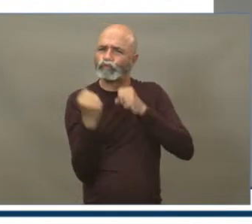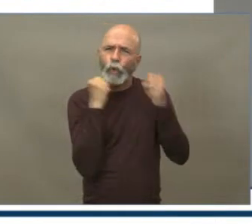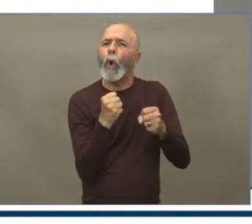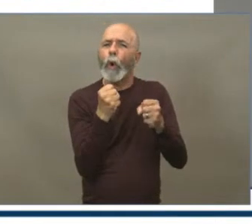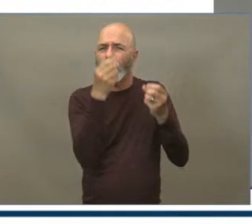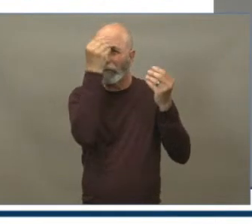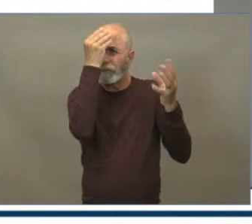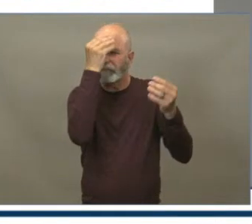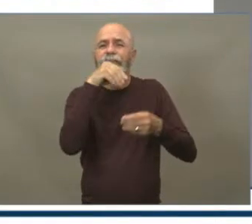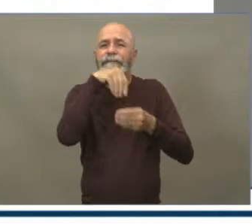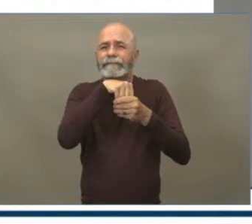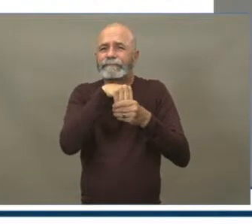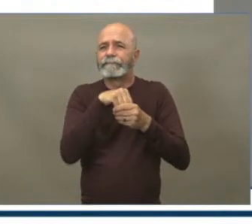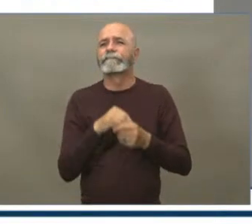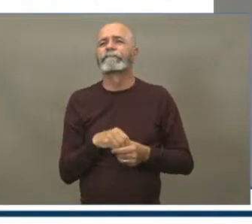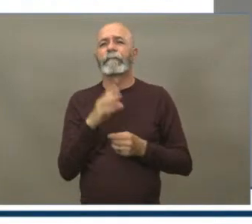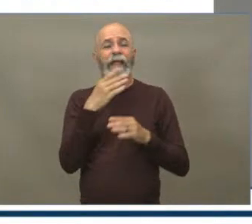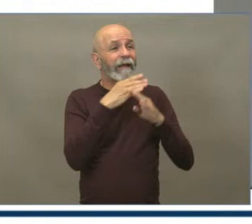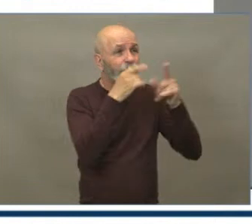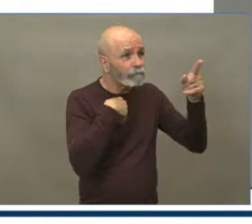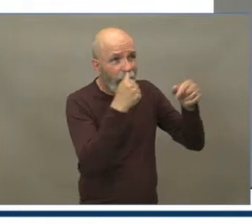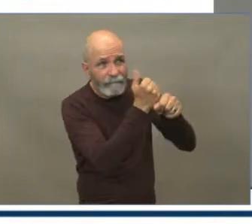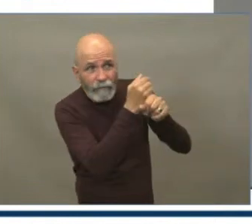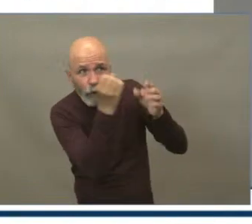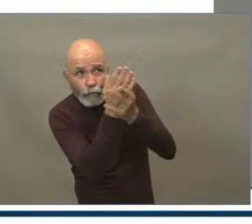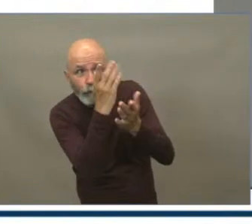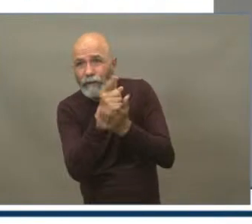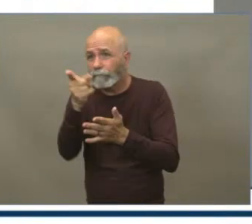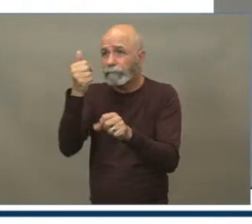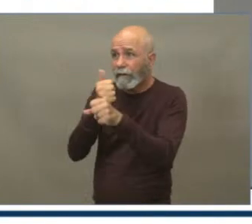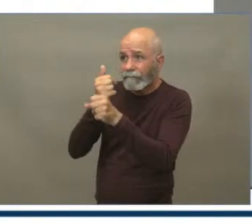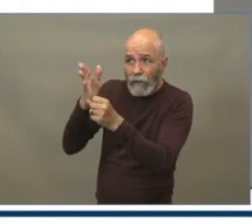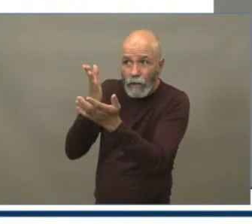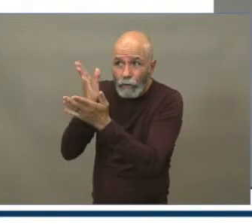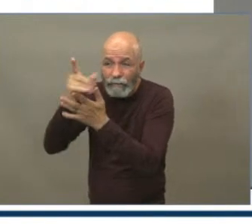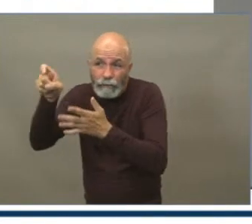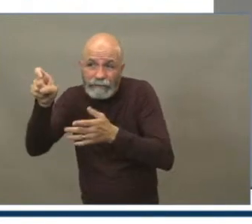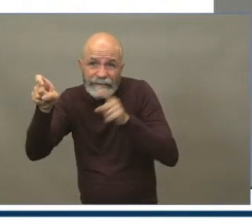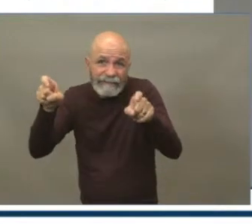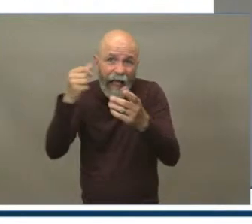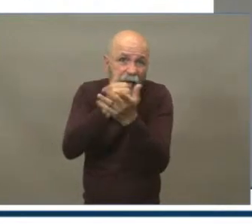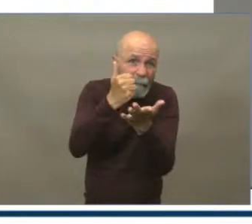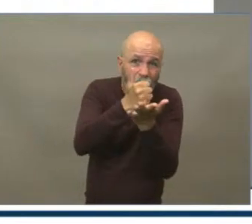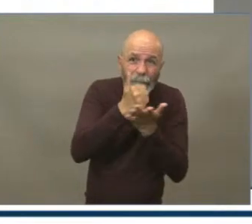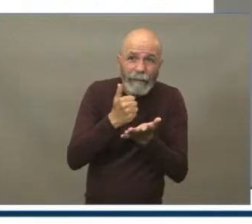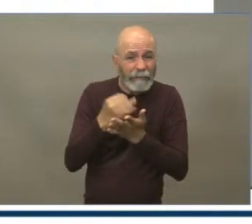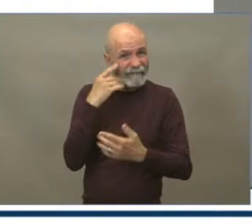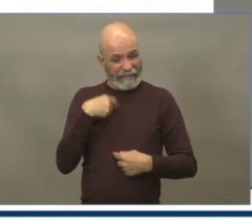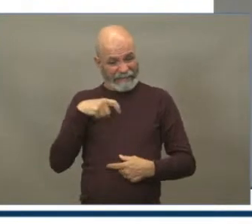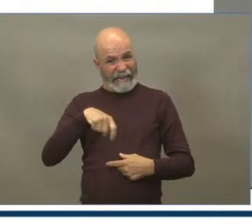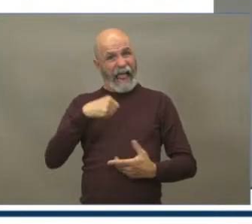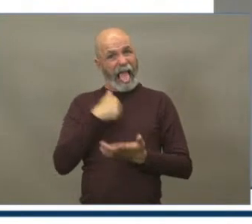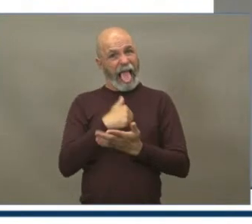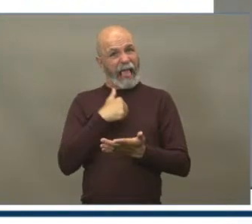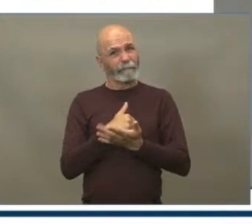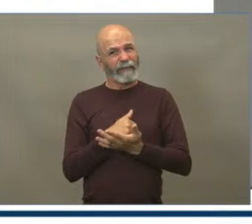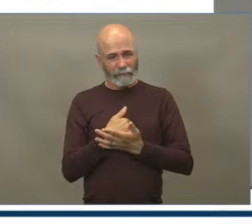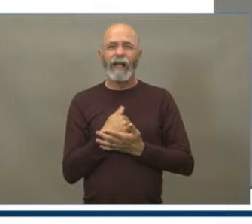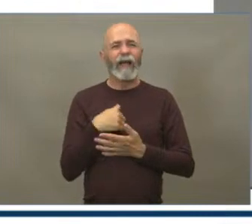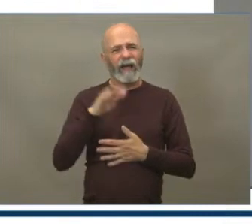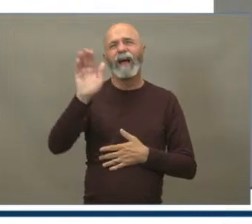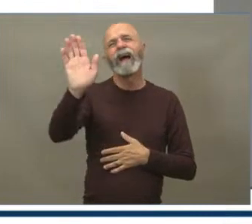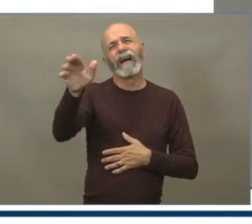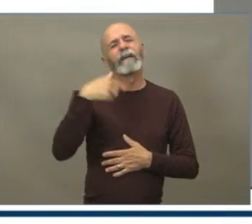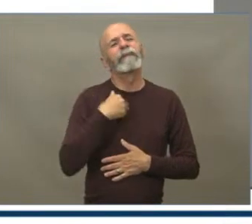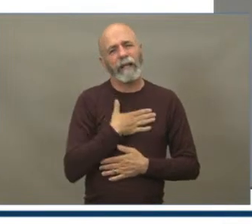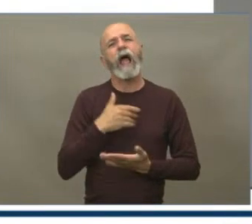one another virtually and ask for help when you need it. Show the compassion, empathy, and heart that Nova Scotians are known